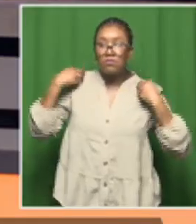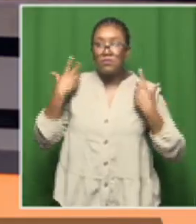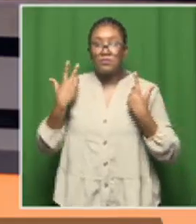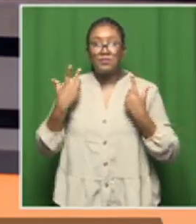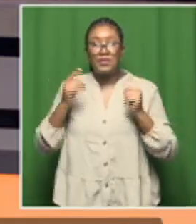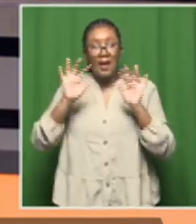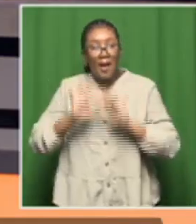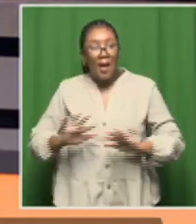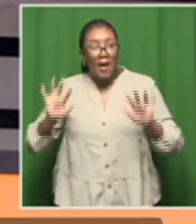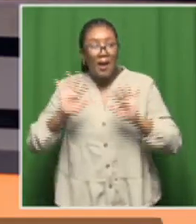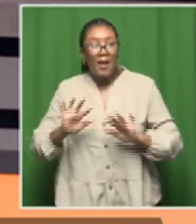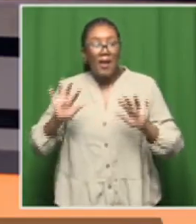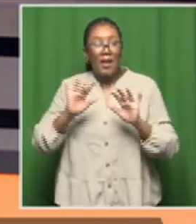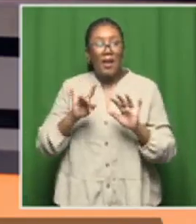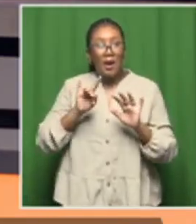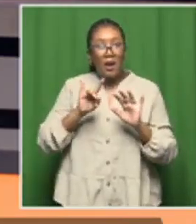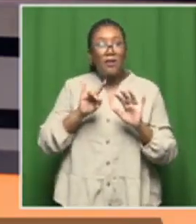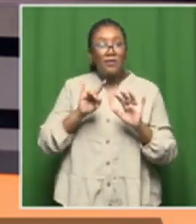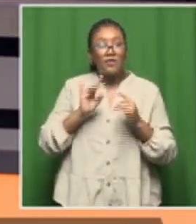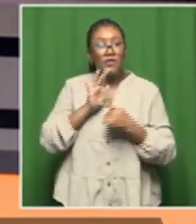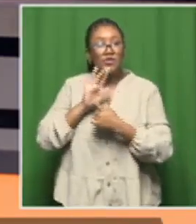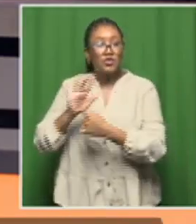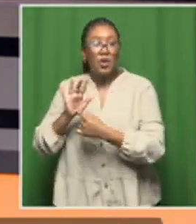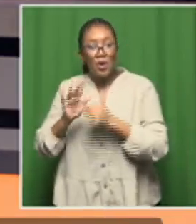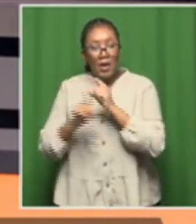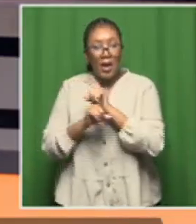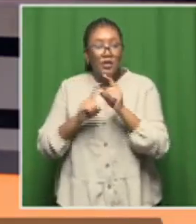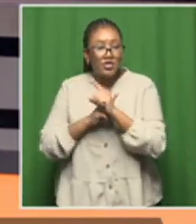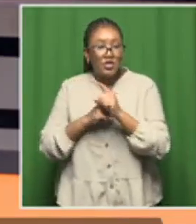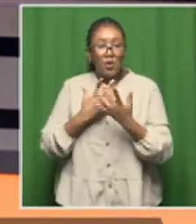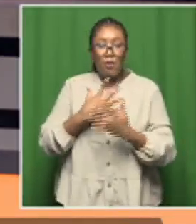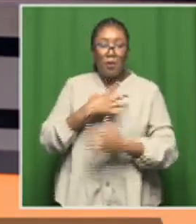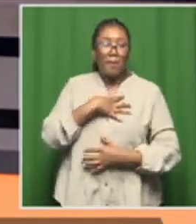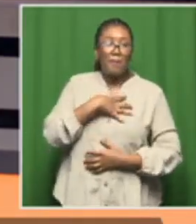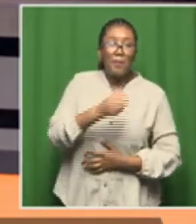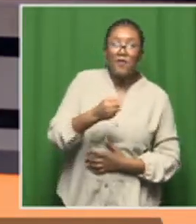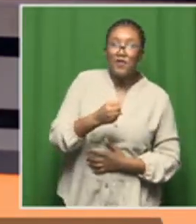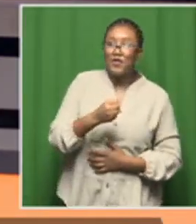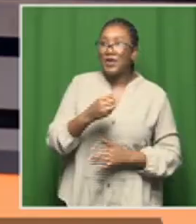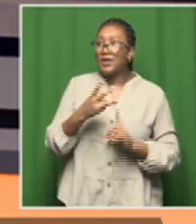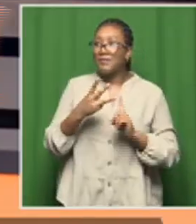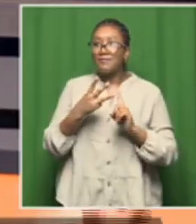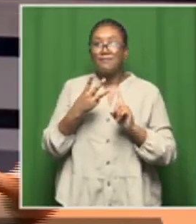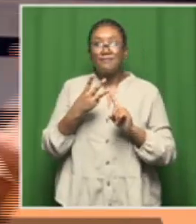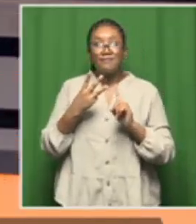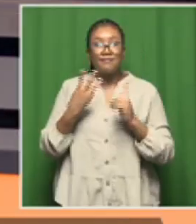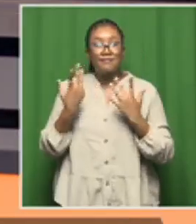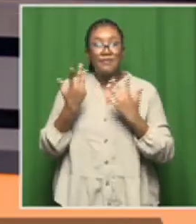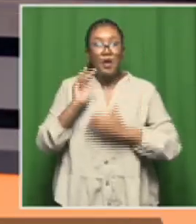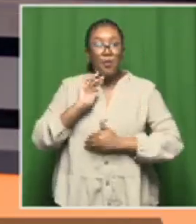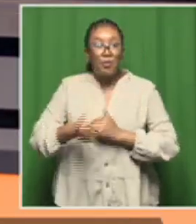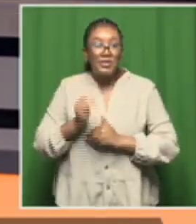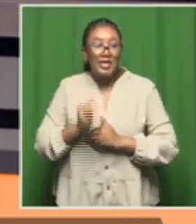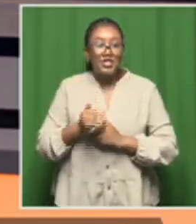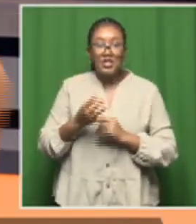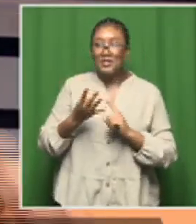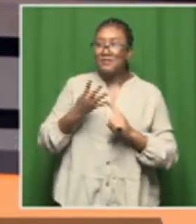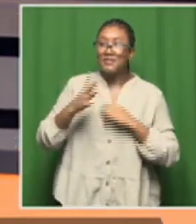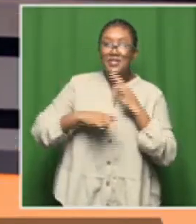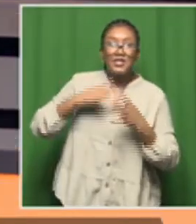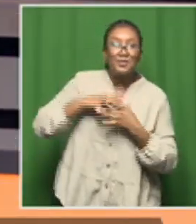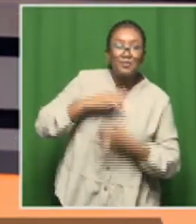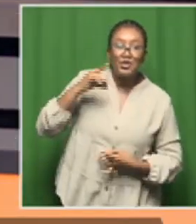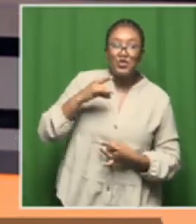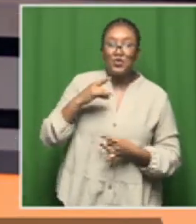used, the colors, they symbolize, whether it's fertility, whether it's acts of bravery, accomplishment, protection, supernatural or physical.